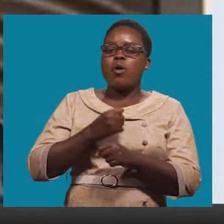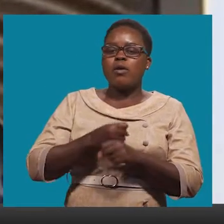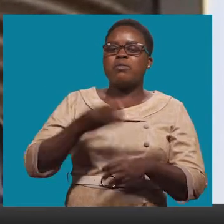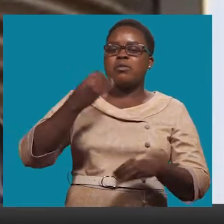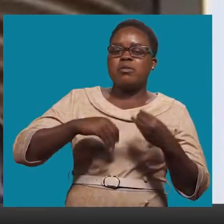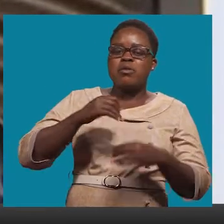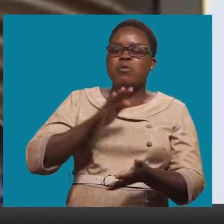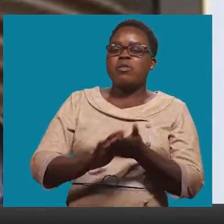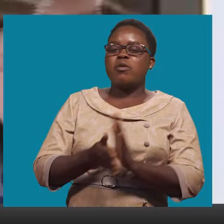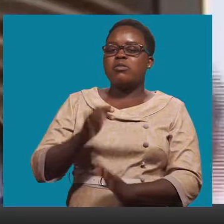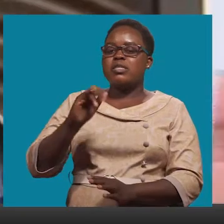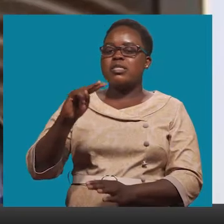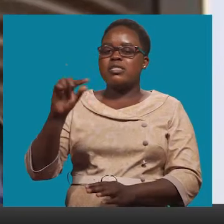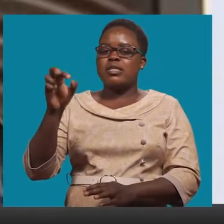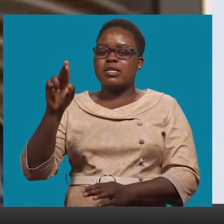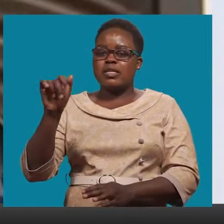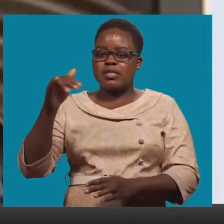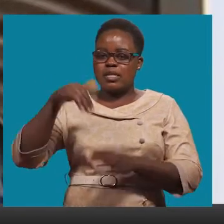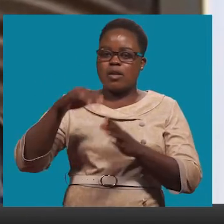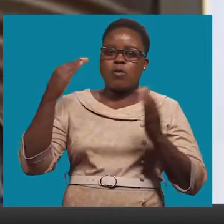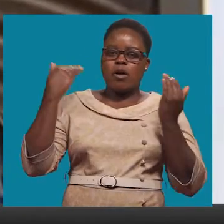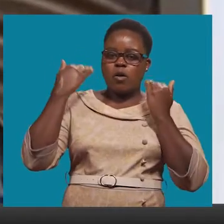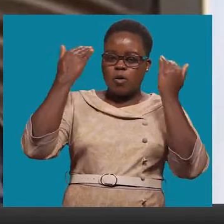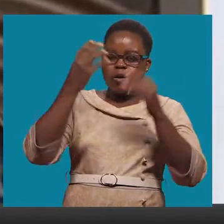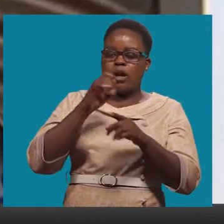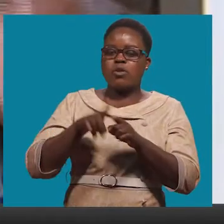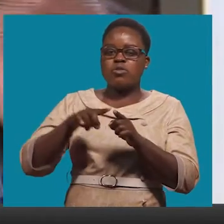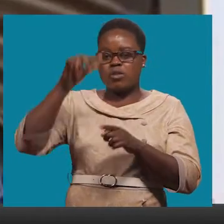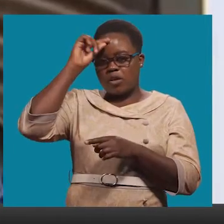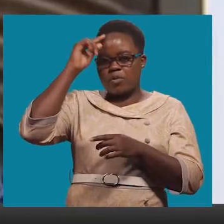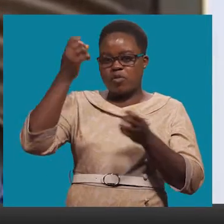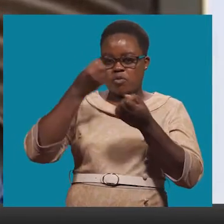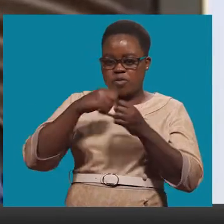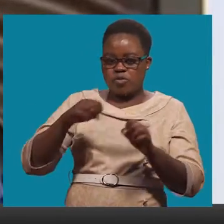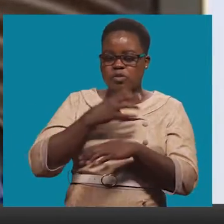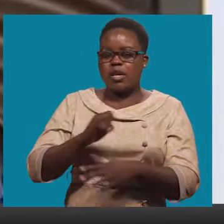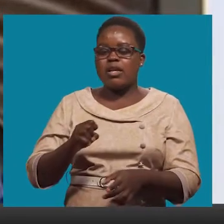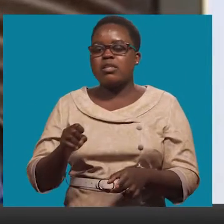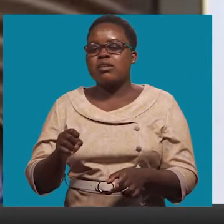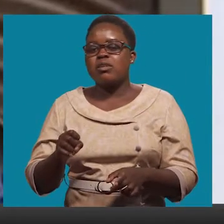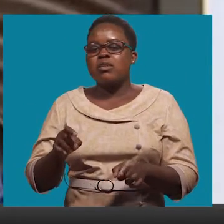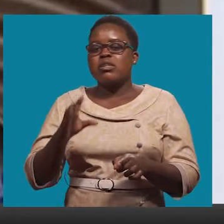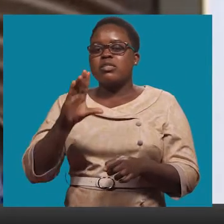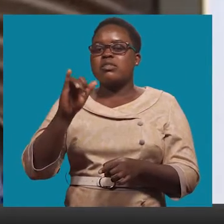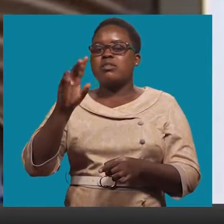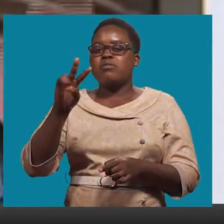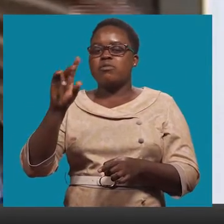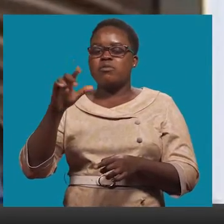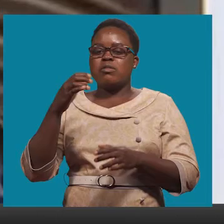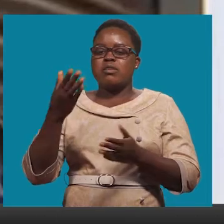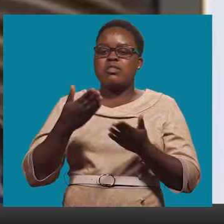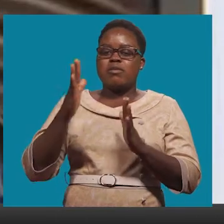deal with the issue of corruption. Without integrity in our courts, without integrity in our government officials